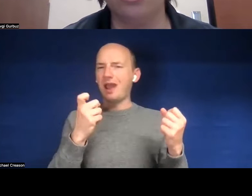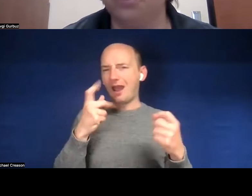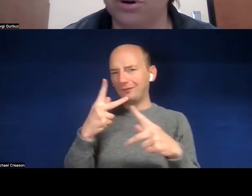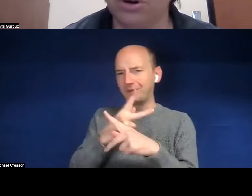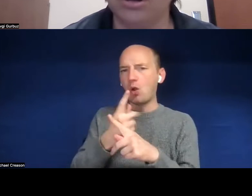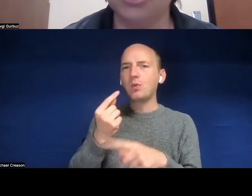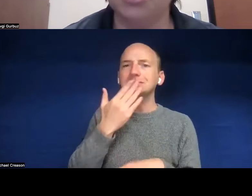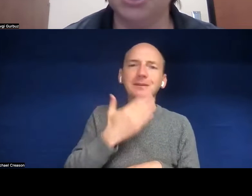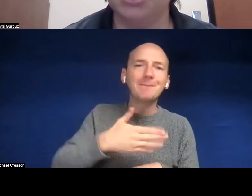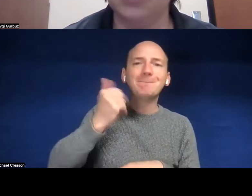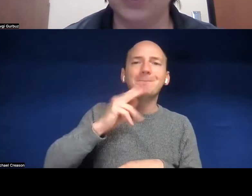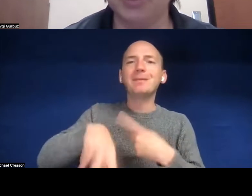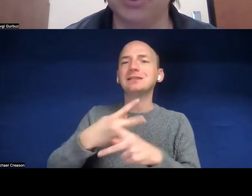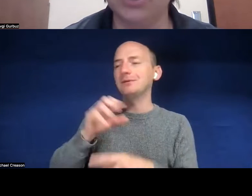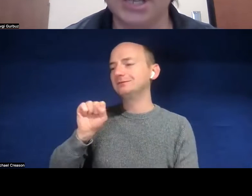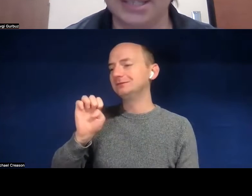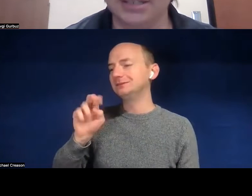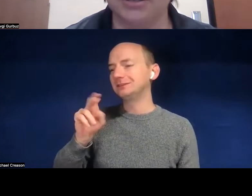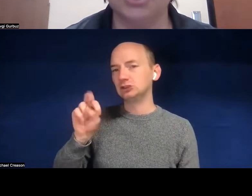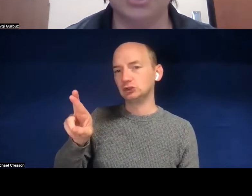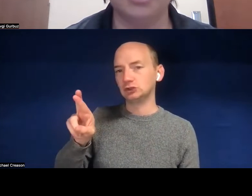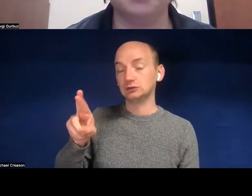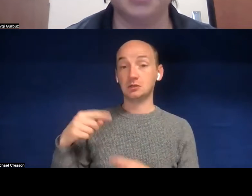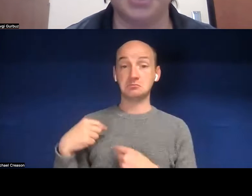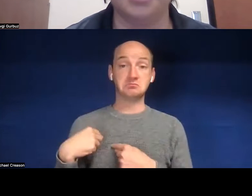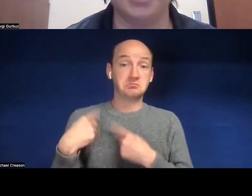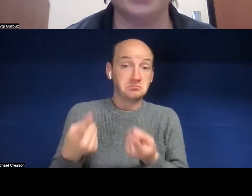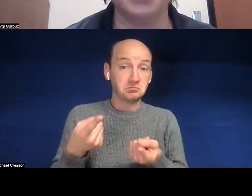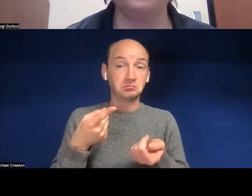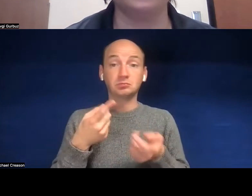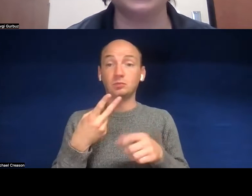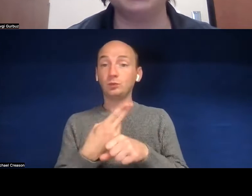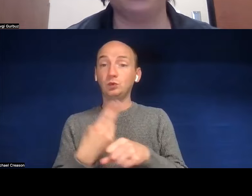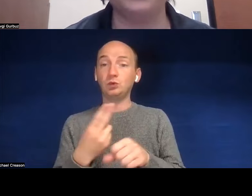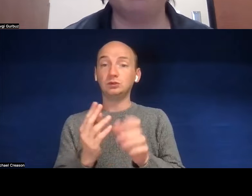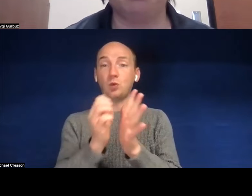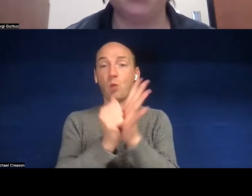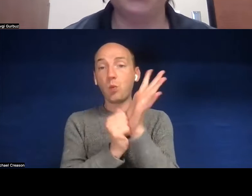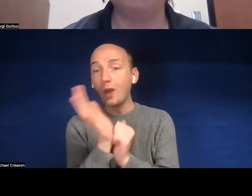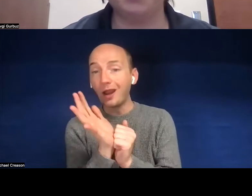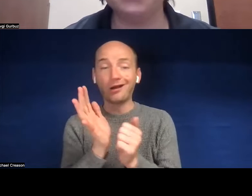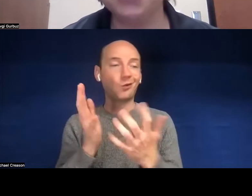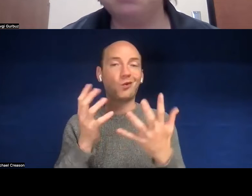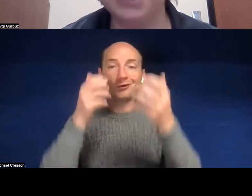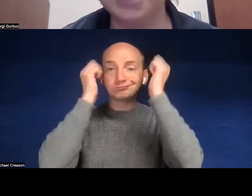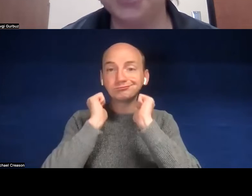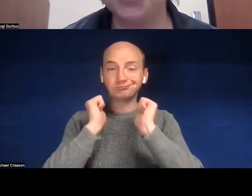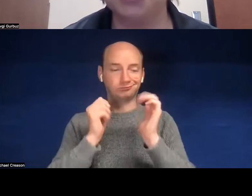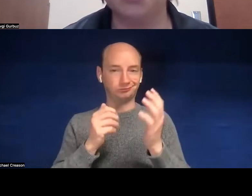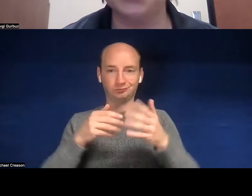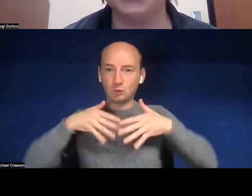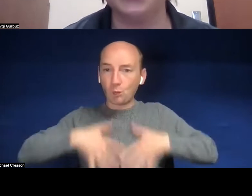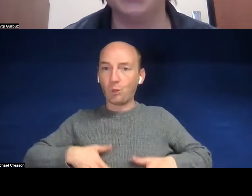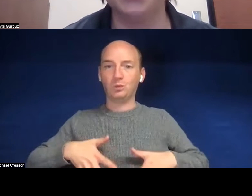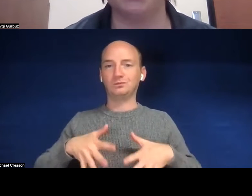have been a lot of work on doing wearable sensing. I kind of purposefully picked out